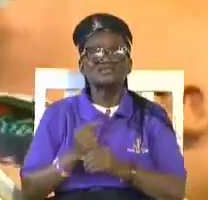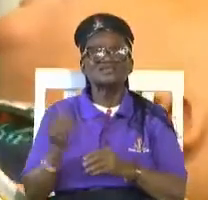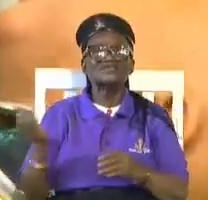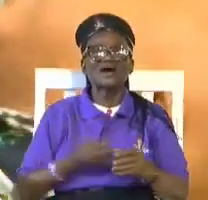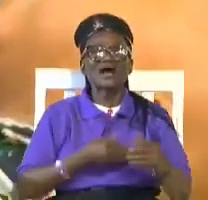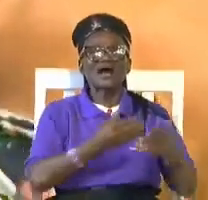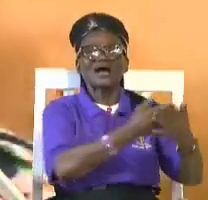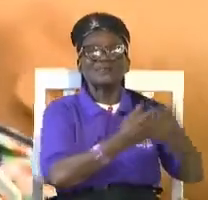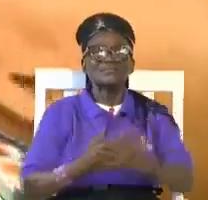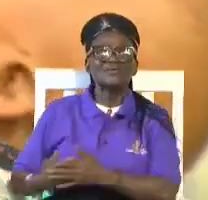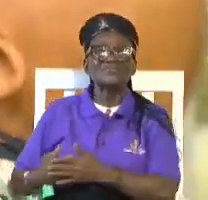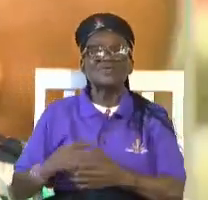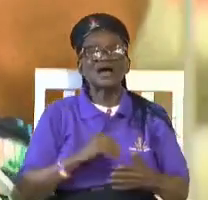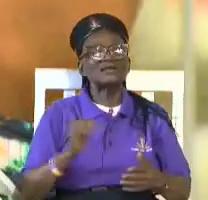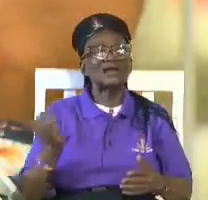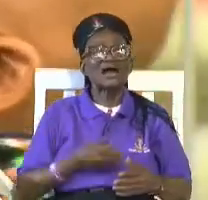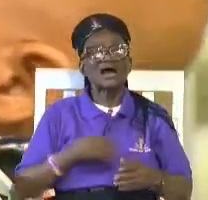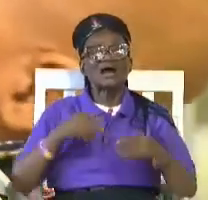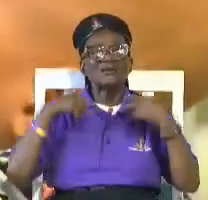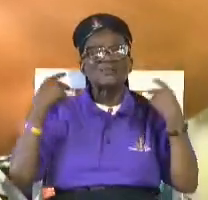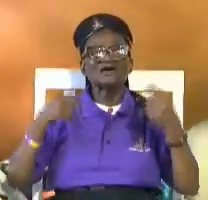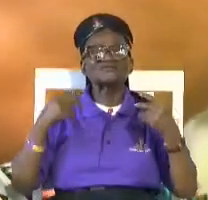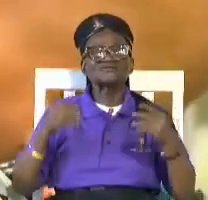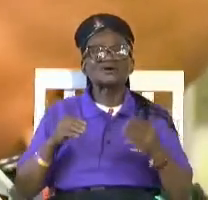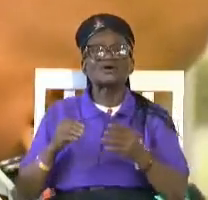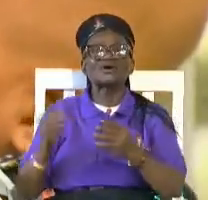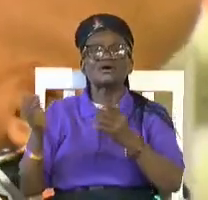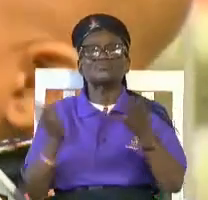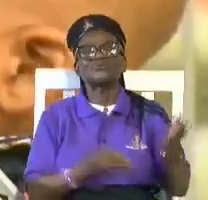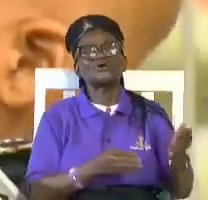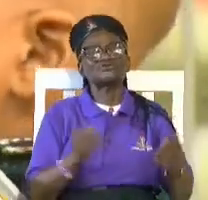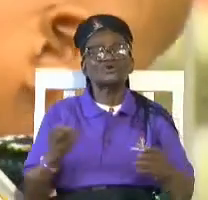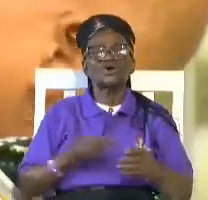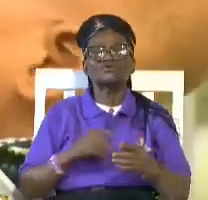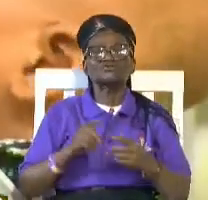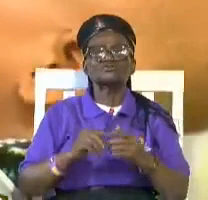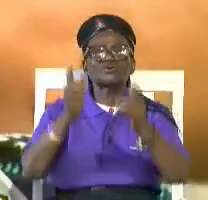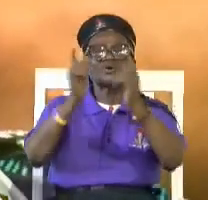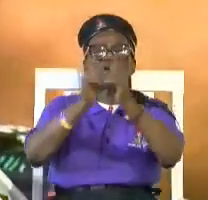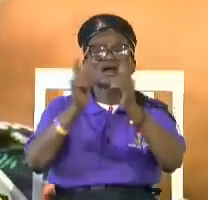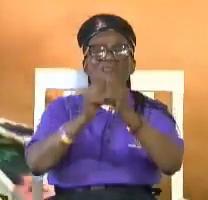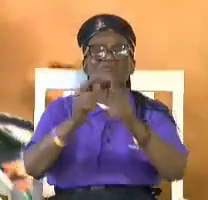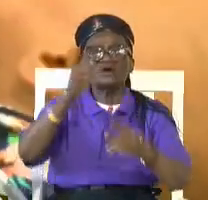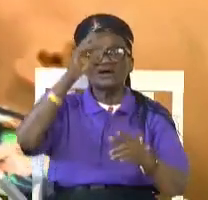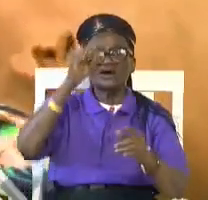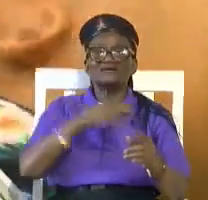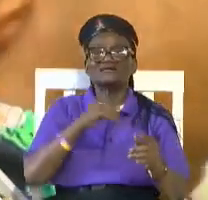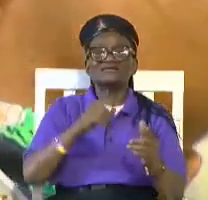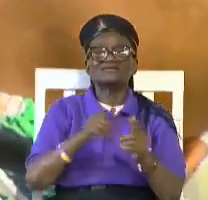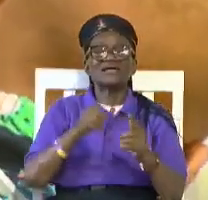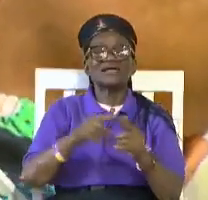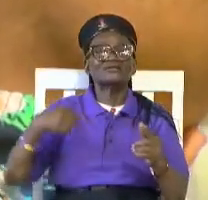led us to the camp. Then we prayed that the GO said